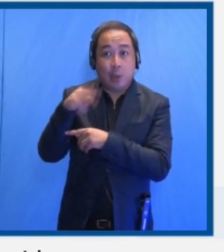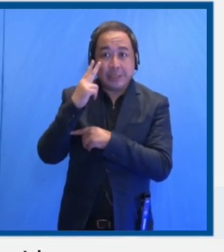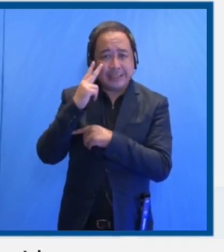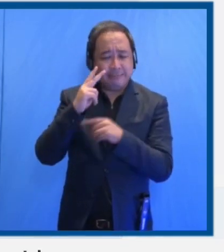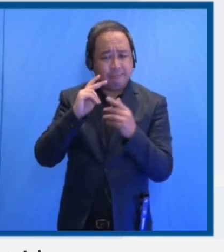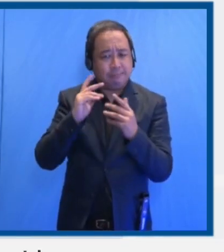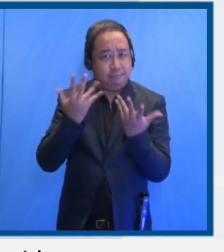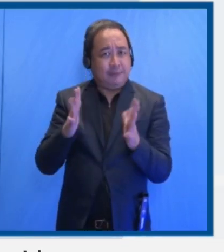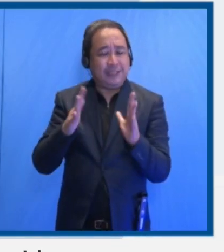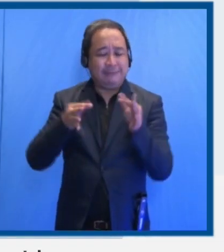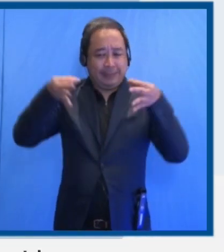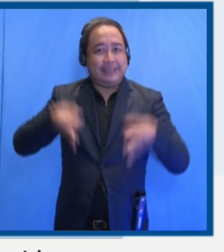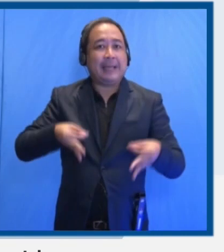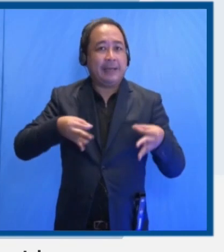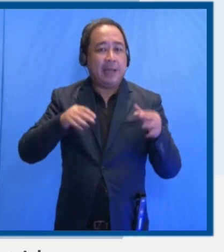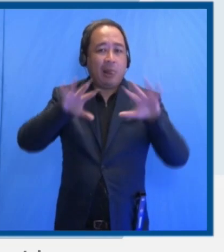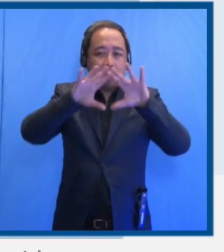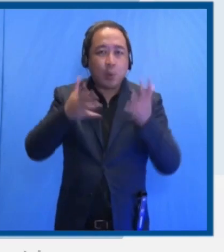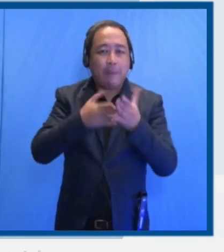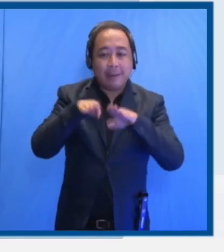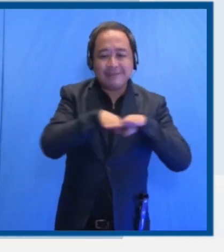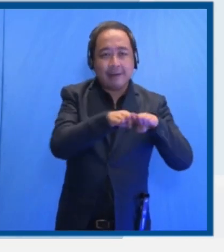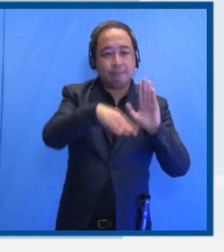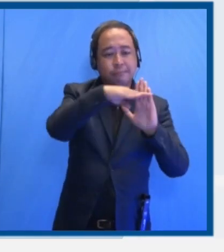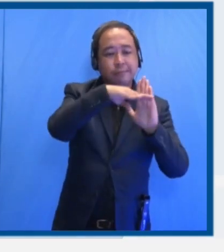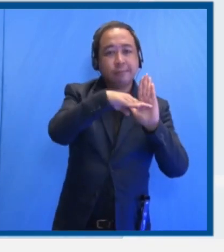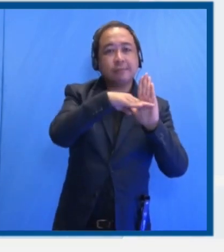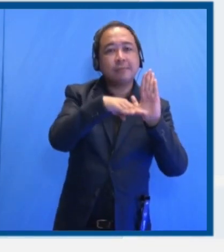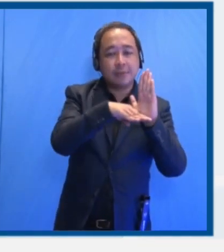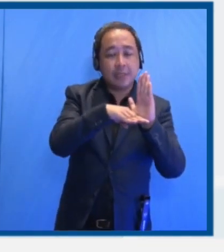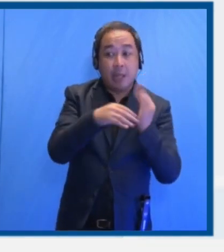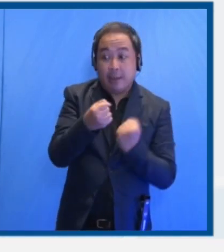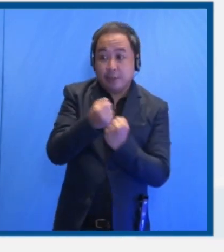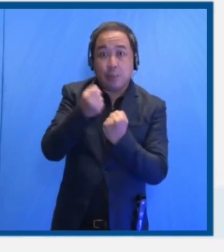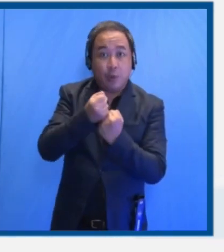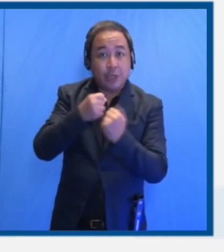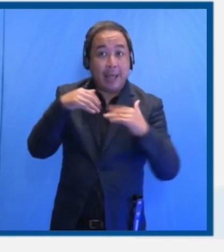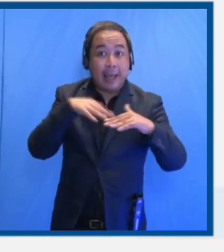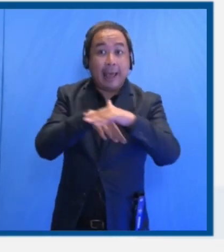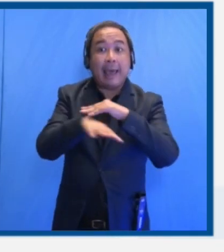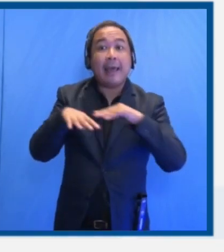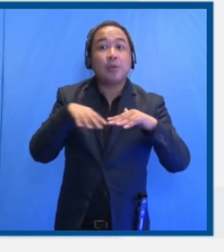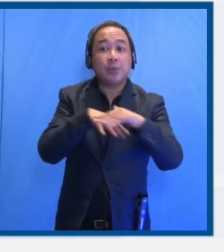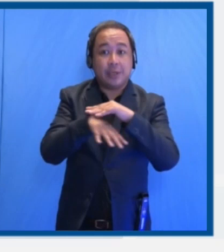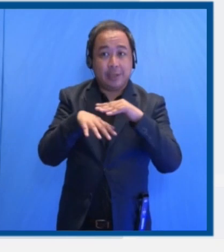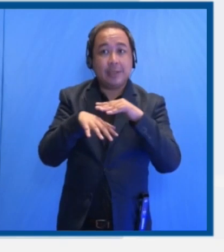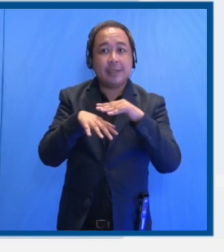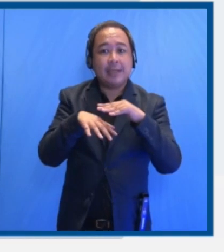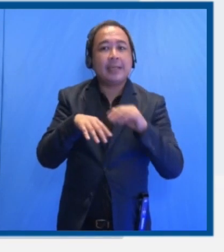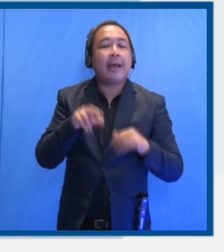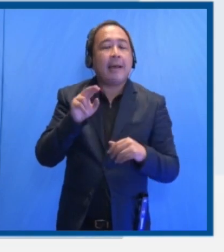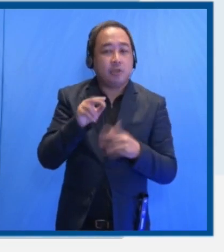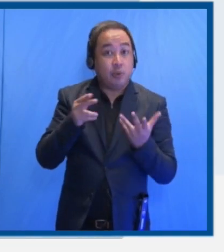for nature-based solutions, which is helping to, which will help or guide the